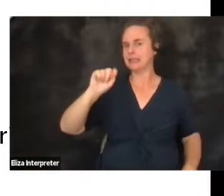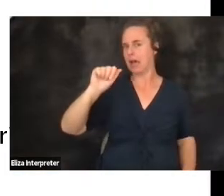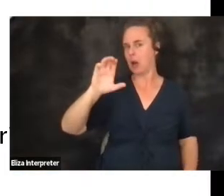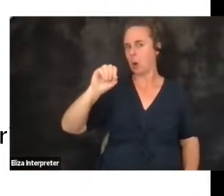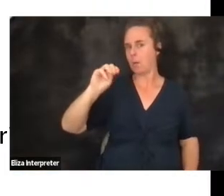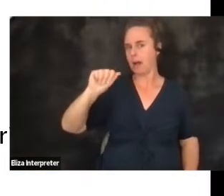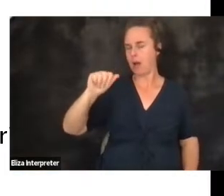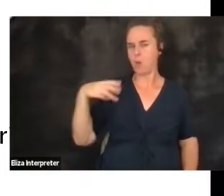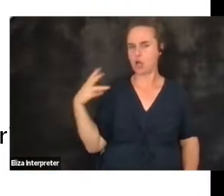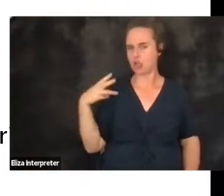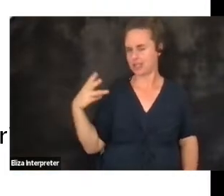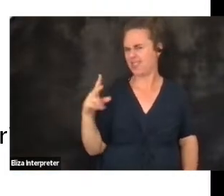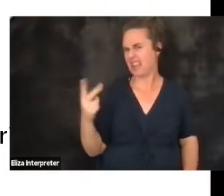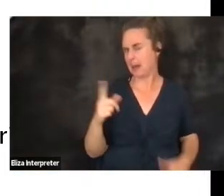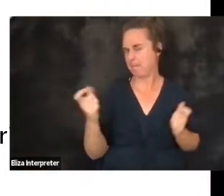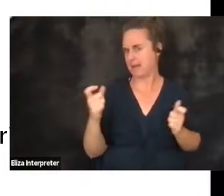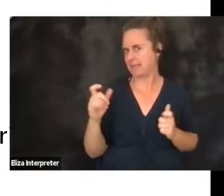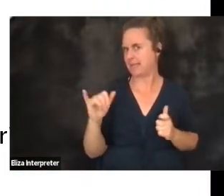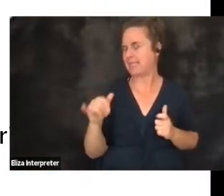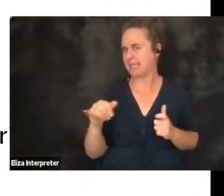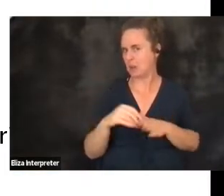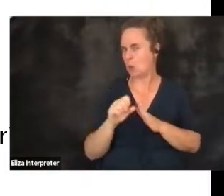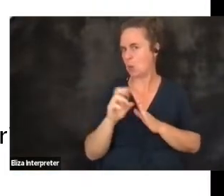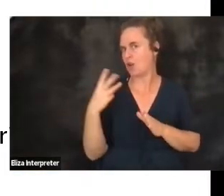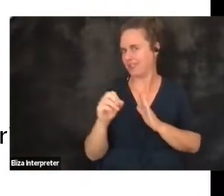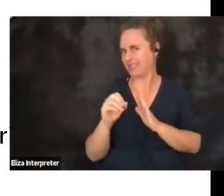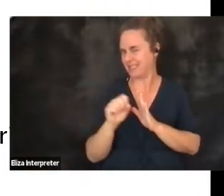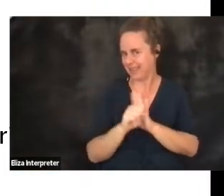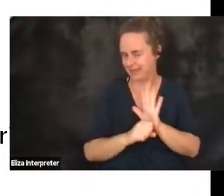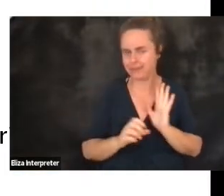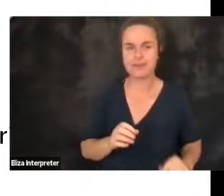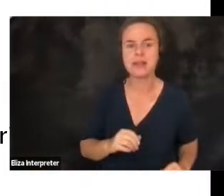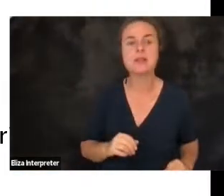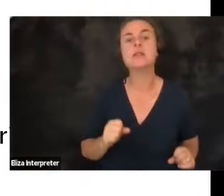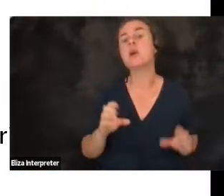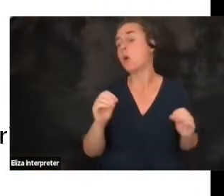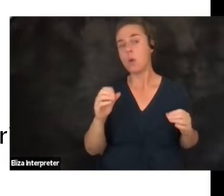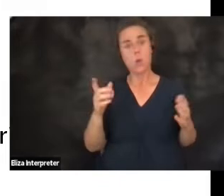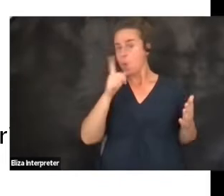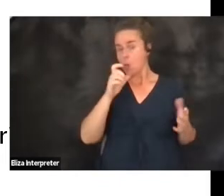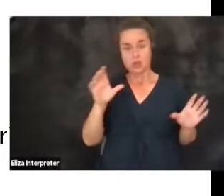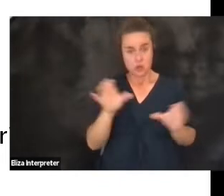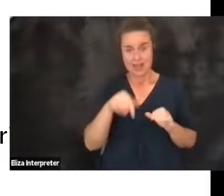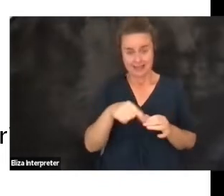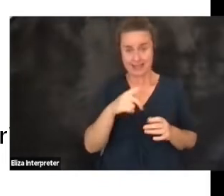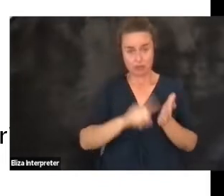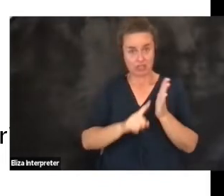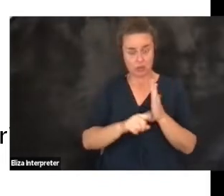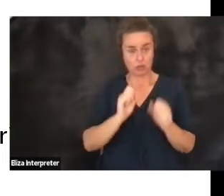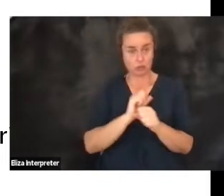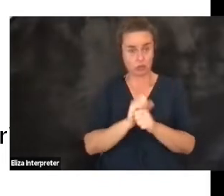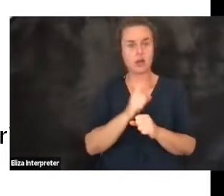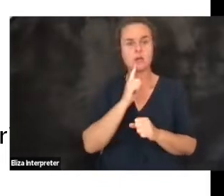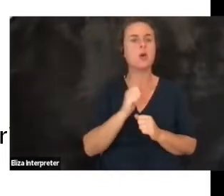this work was called the Greater Pearce Community Network. And so its boundaries were everything